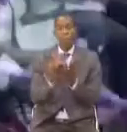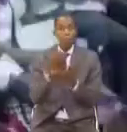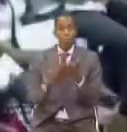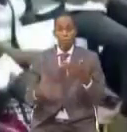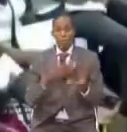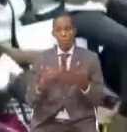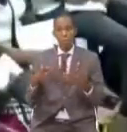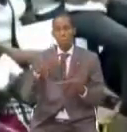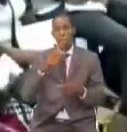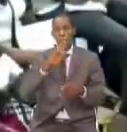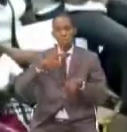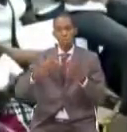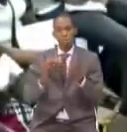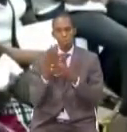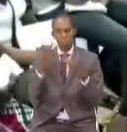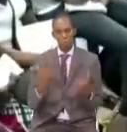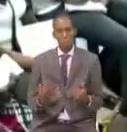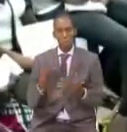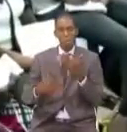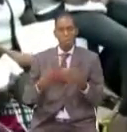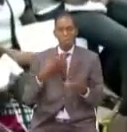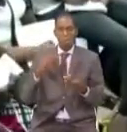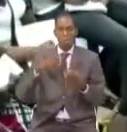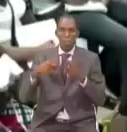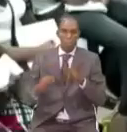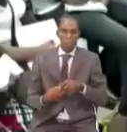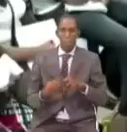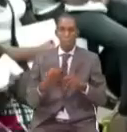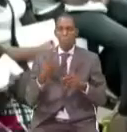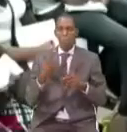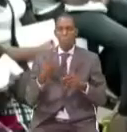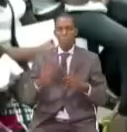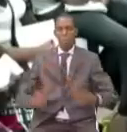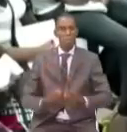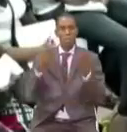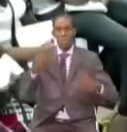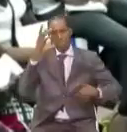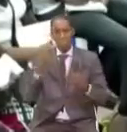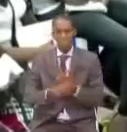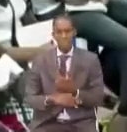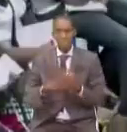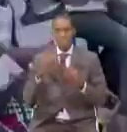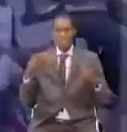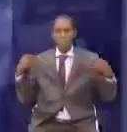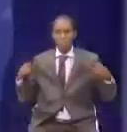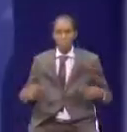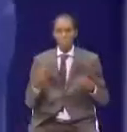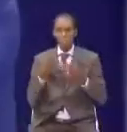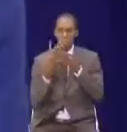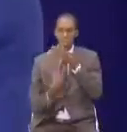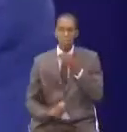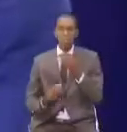problem, whatever the challenge, whatever the sickness, whatever the infirmity, whatever the lack, the Lord